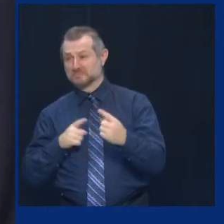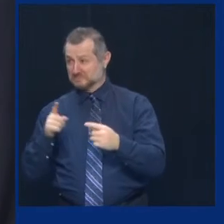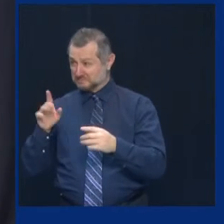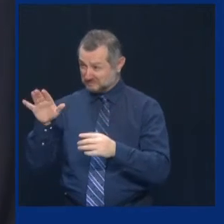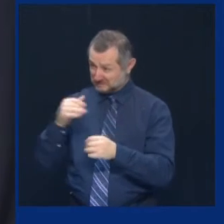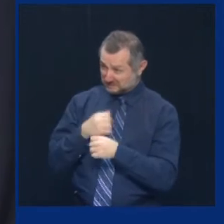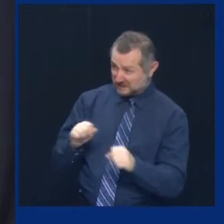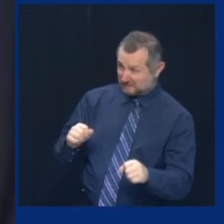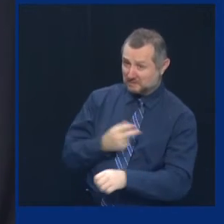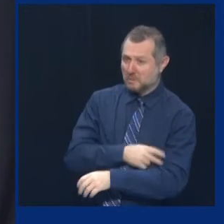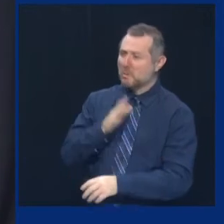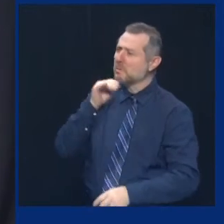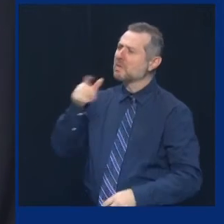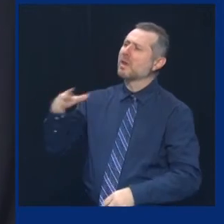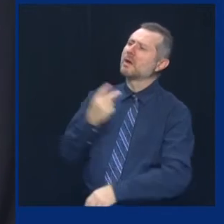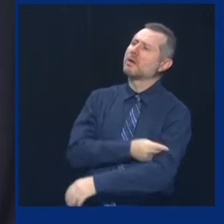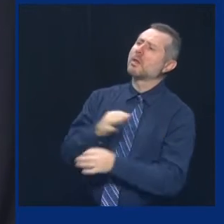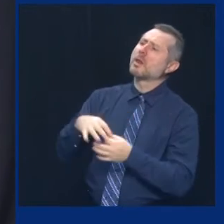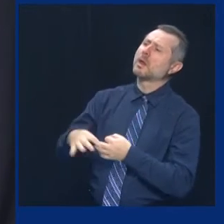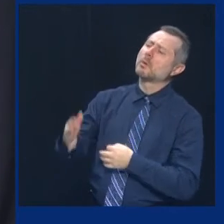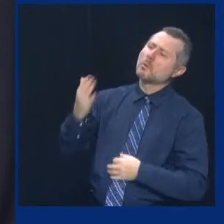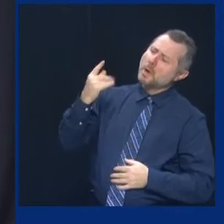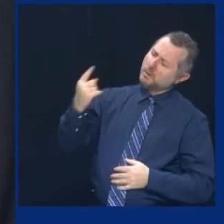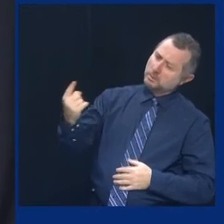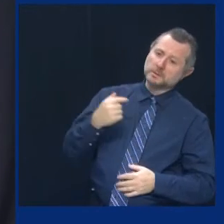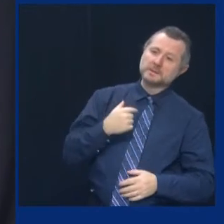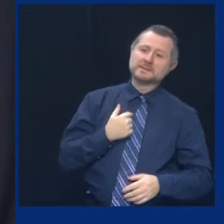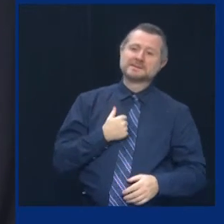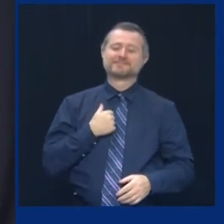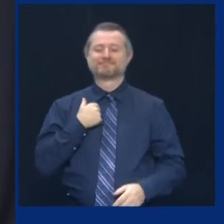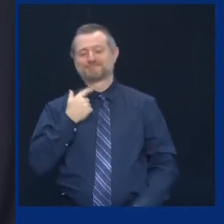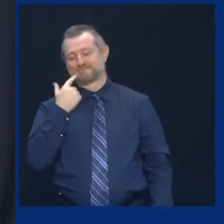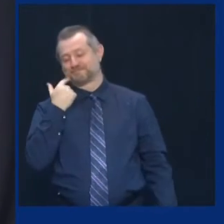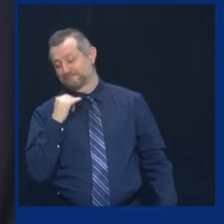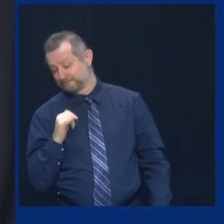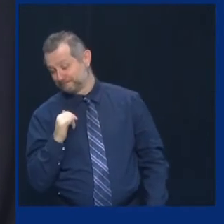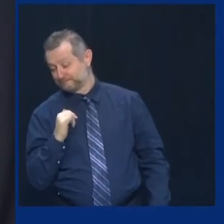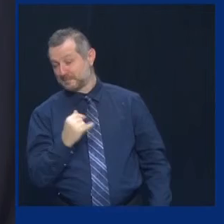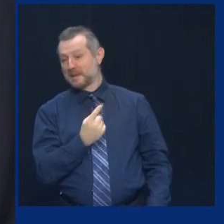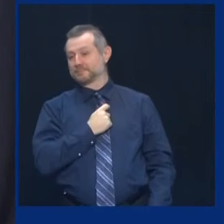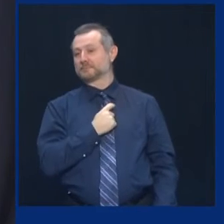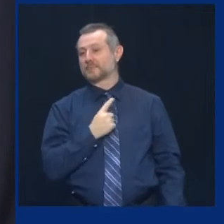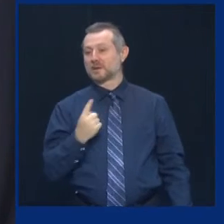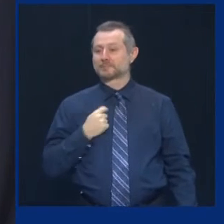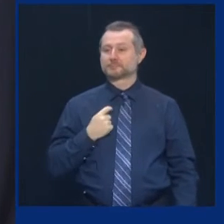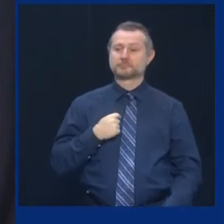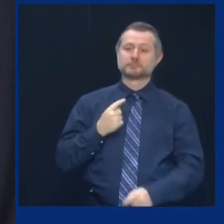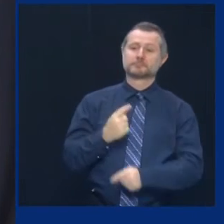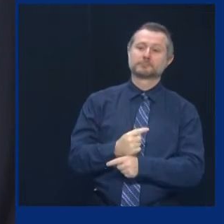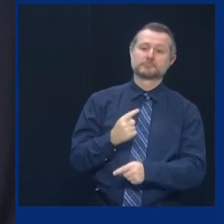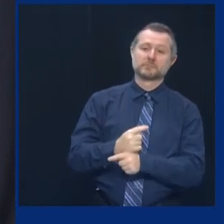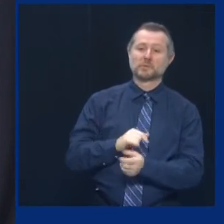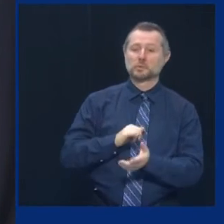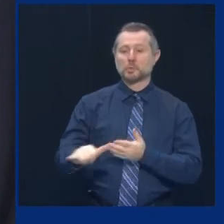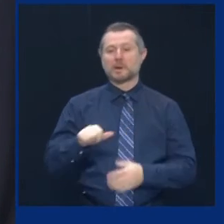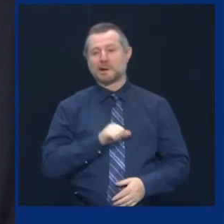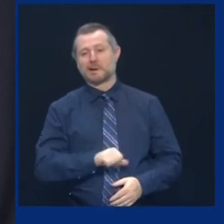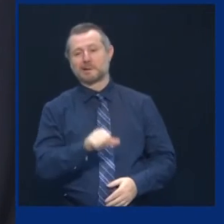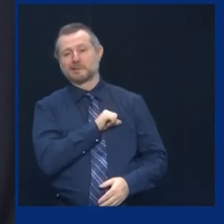take it? So, which is such a great New York attitude. You know? It's so good, why don't you